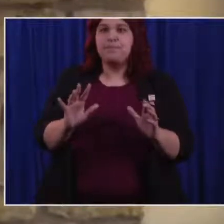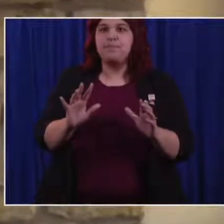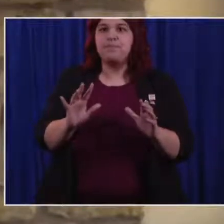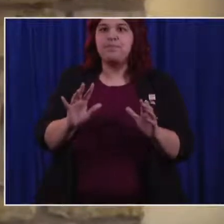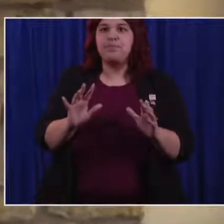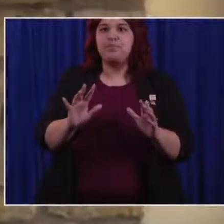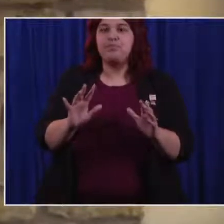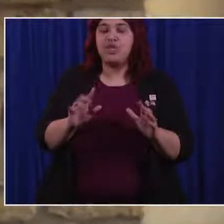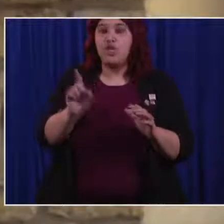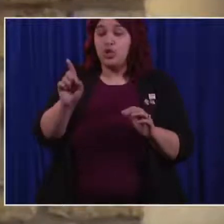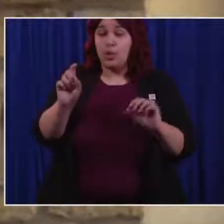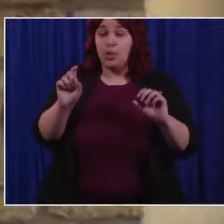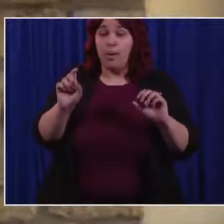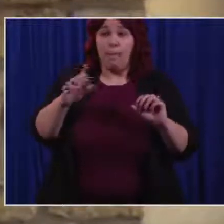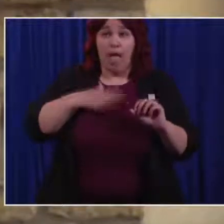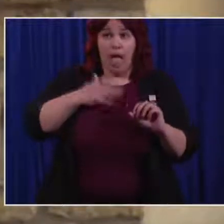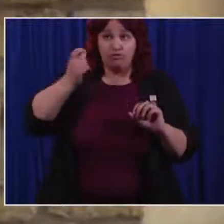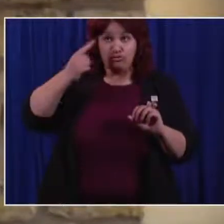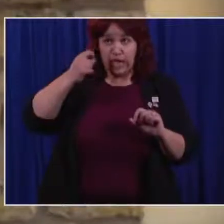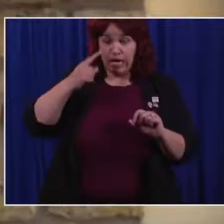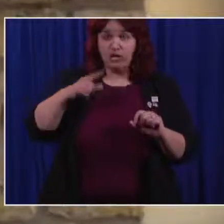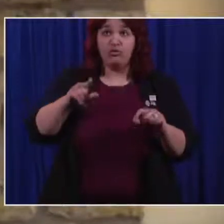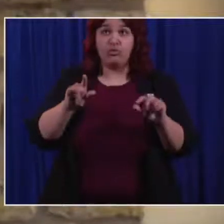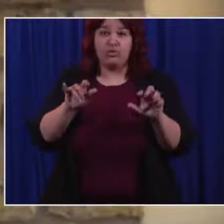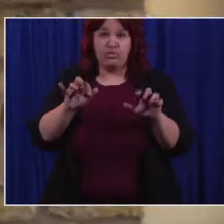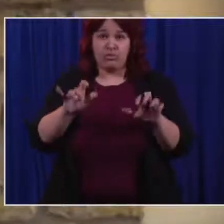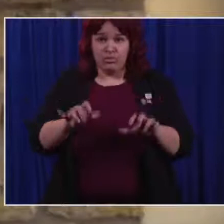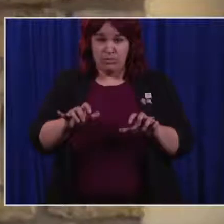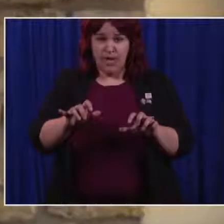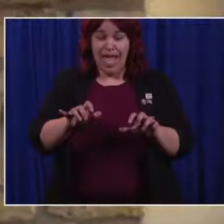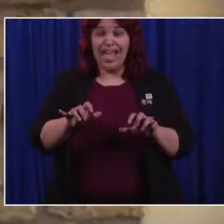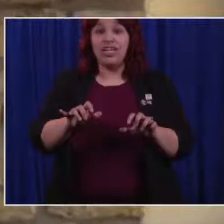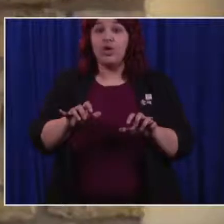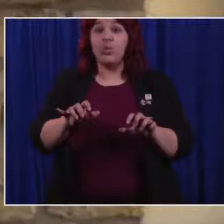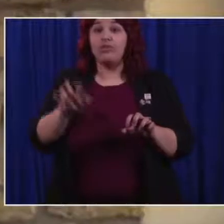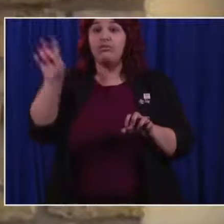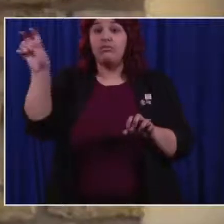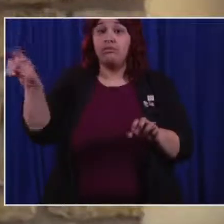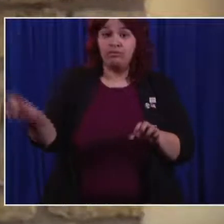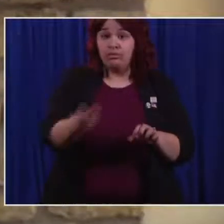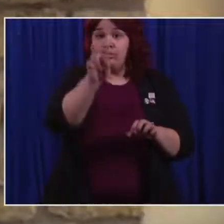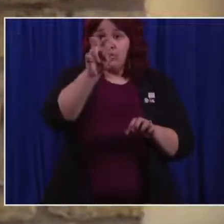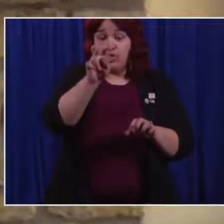there is places that do in fact have it. So there will be a